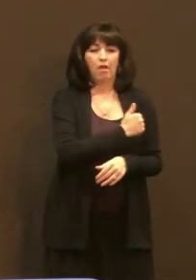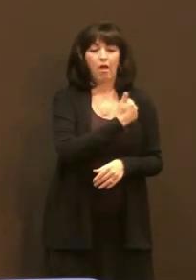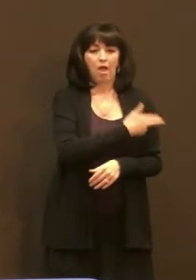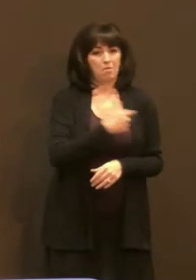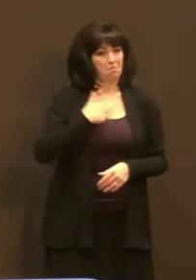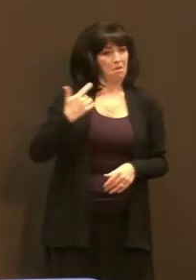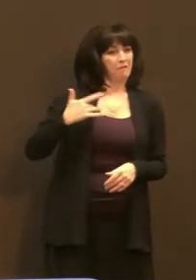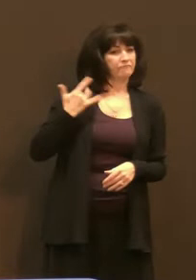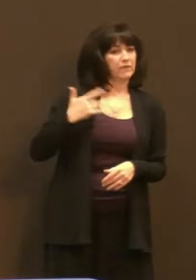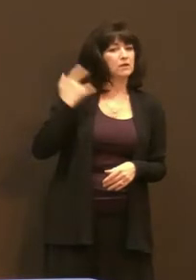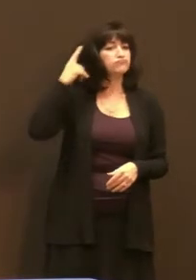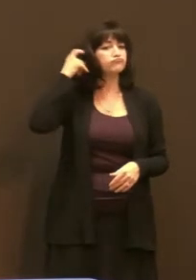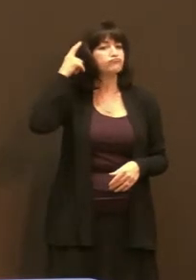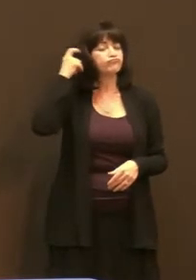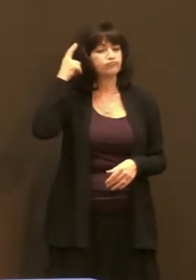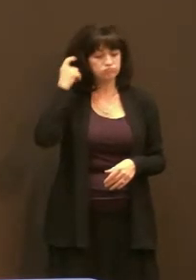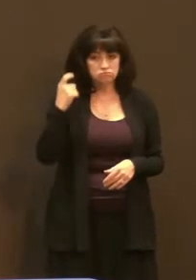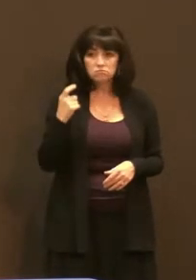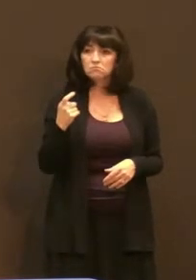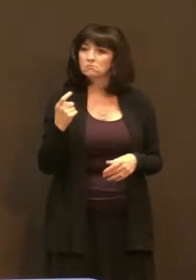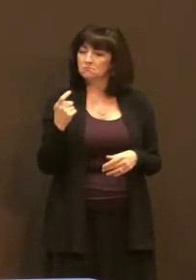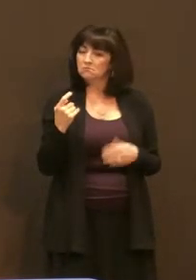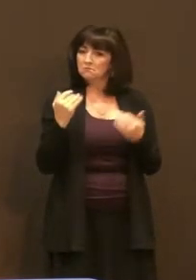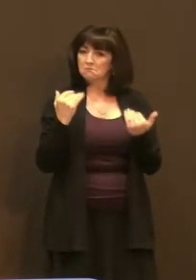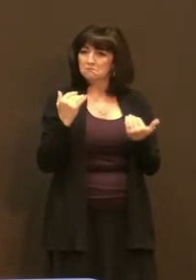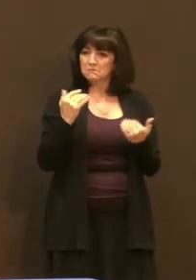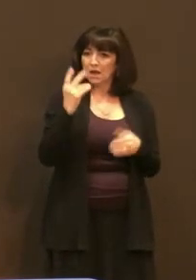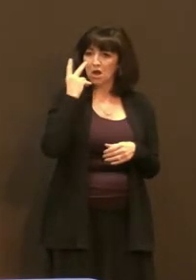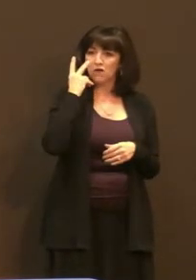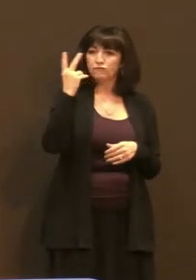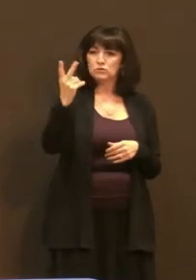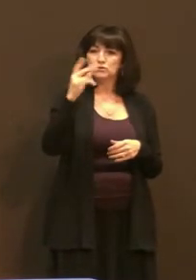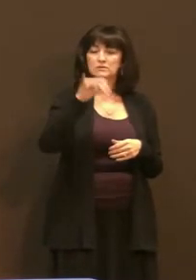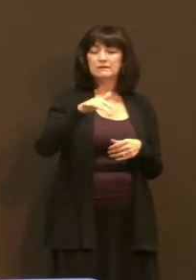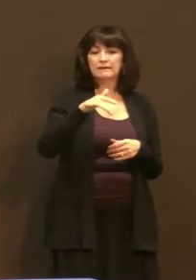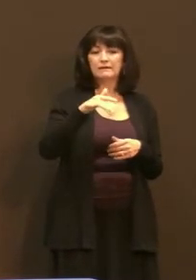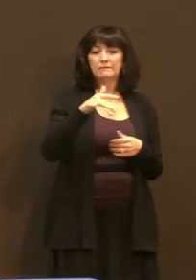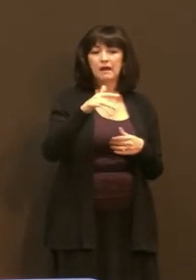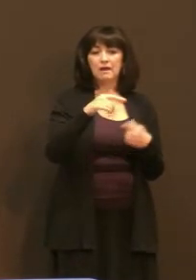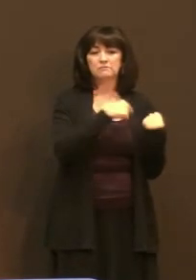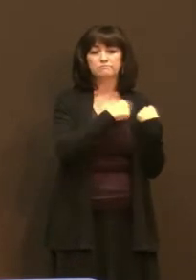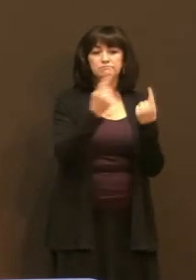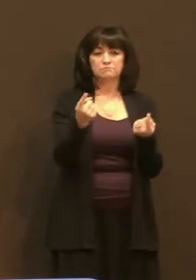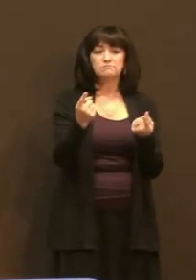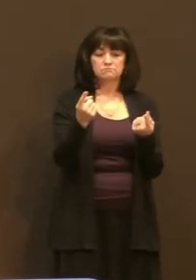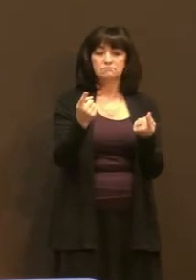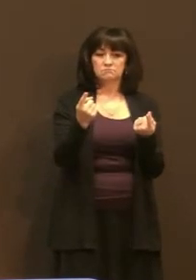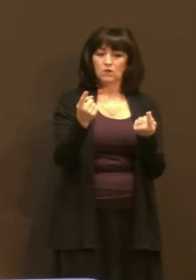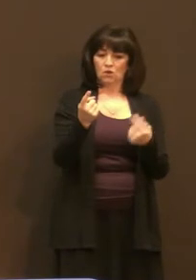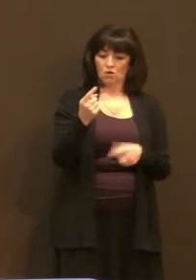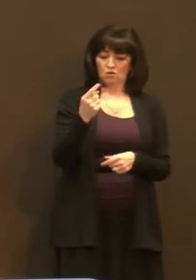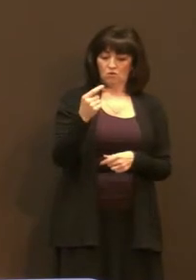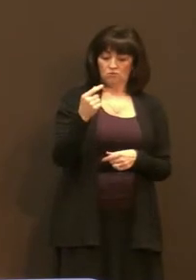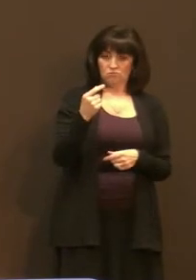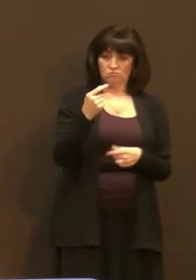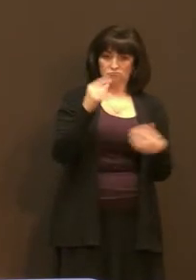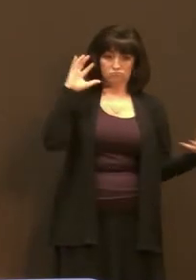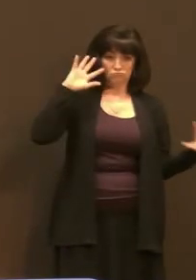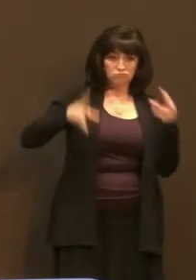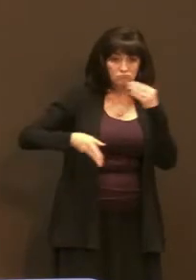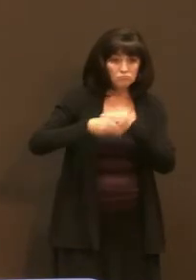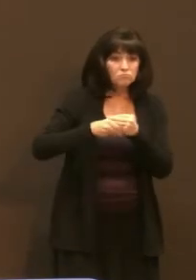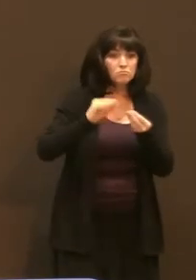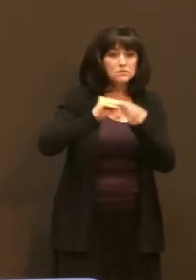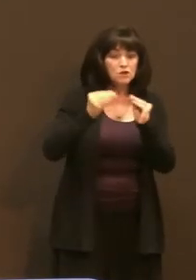gray number on top of that going forward from the 14th, which is today, forward, that number on top, the